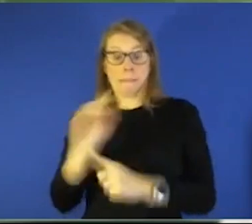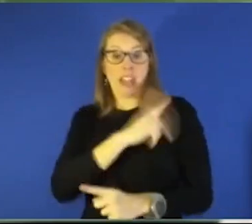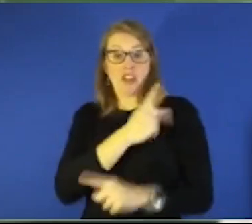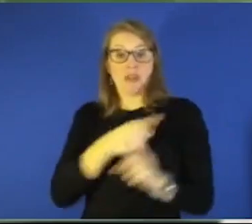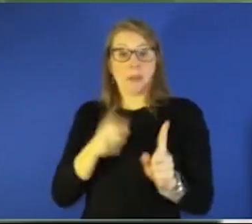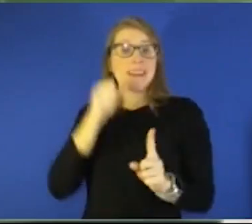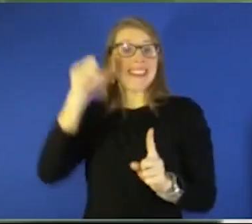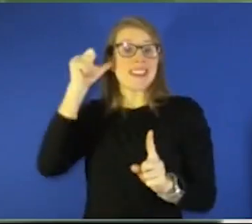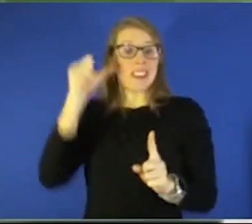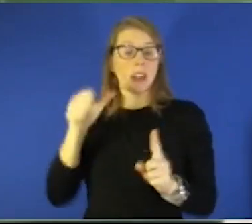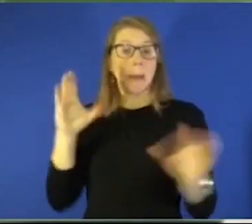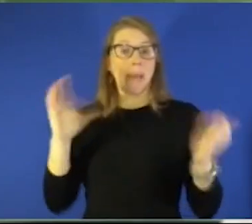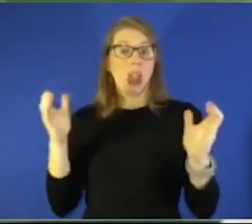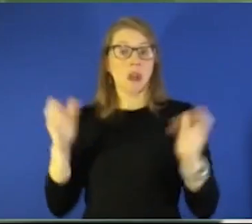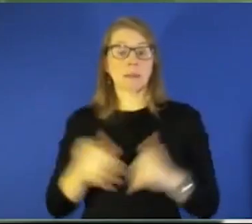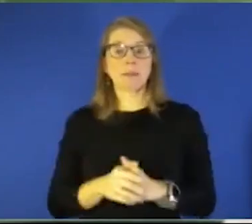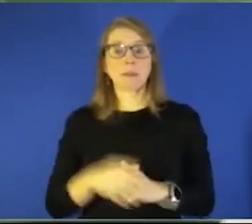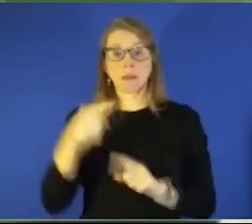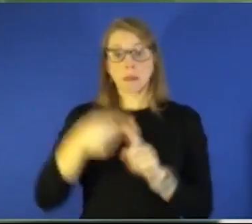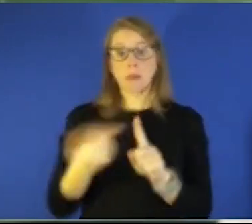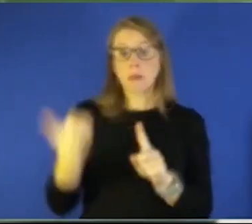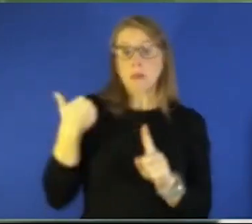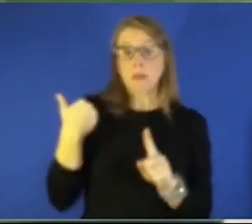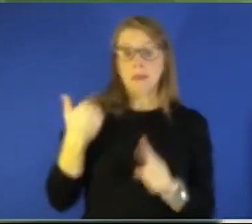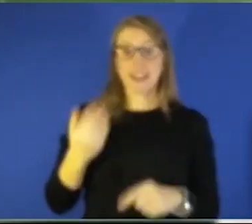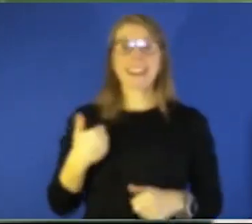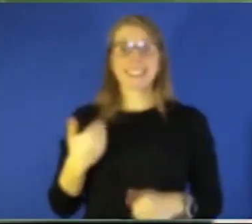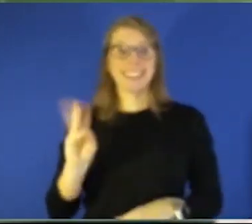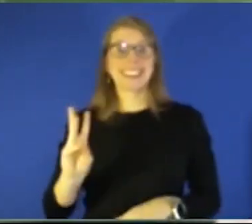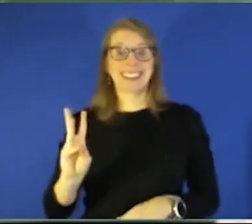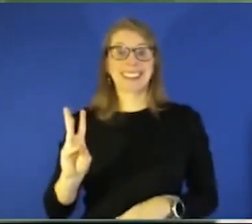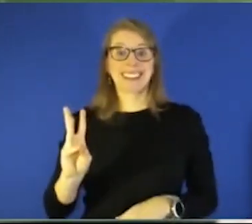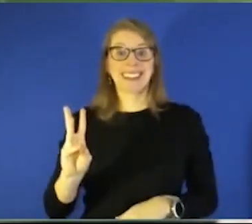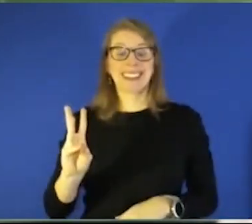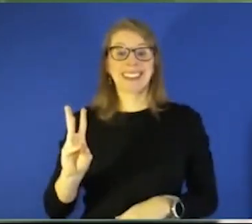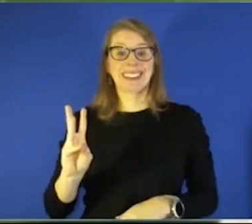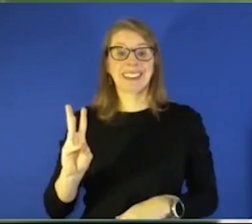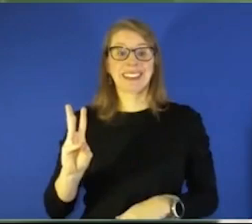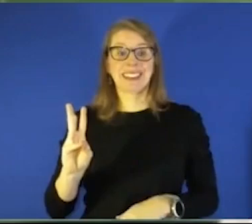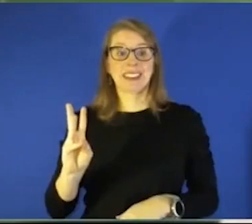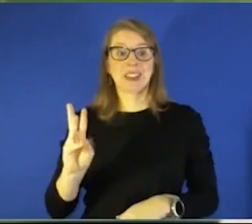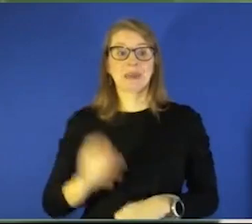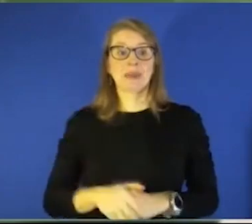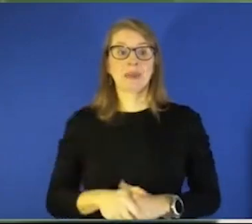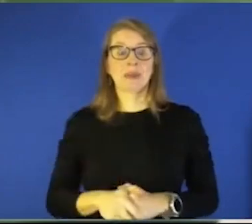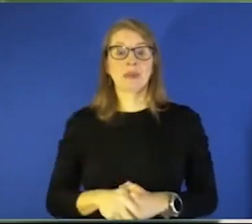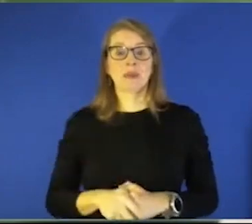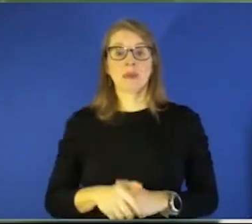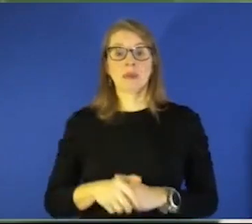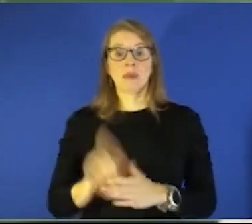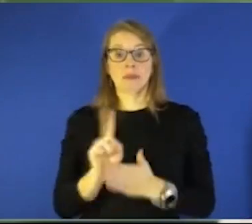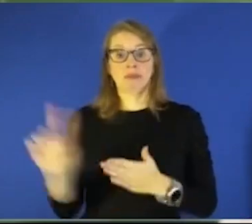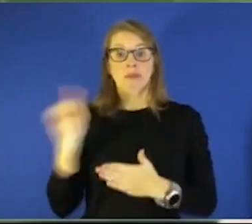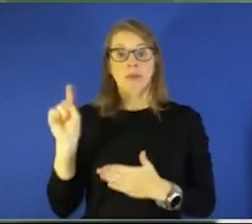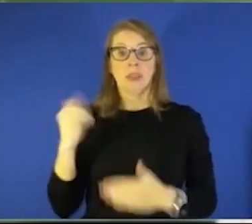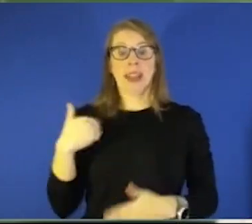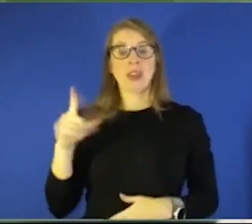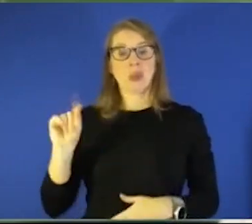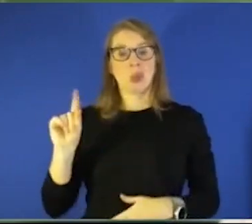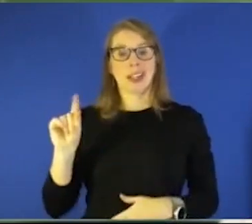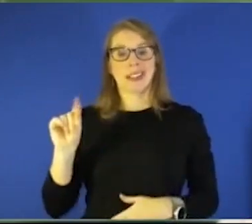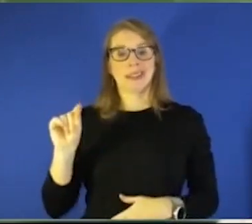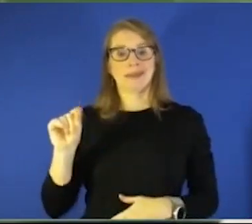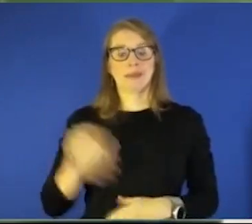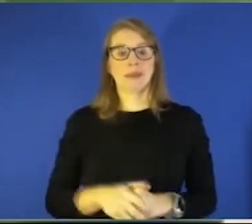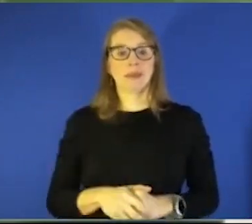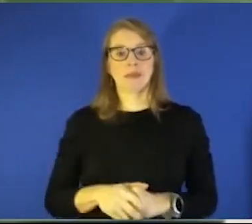to give you some comparison, a month ago, we had 6. And just a week ago, we had 20. So you can see the